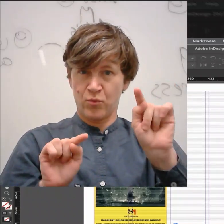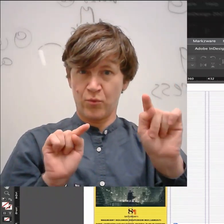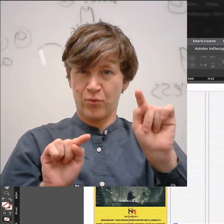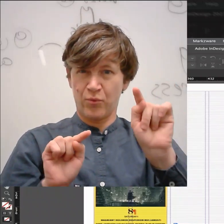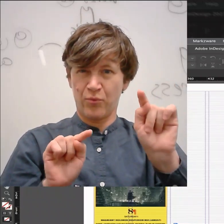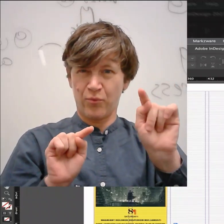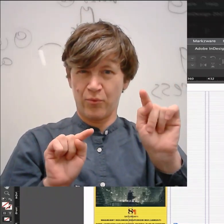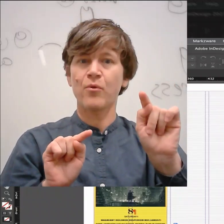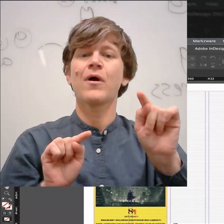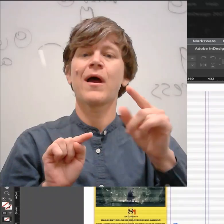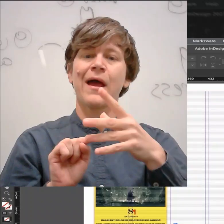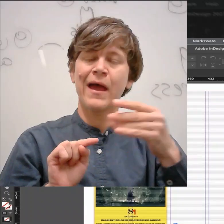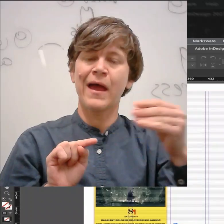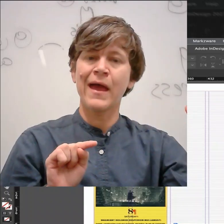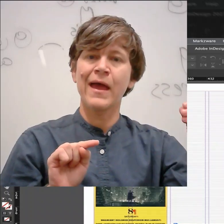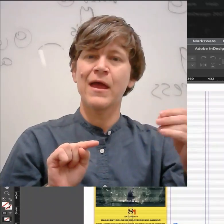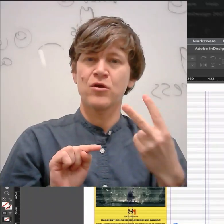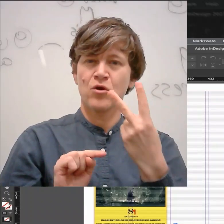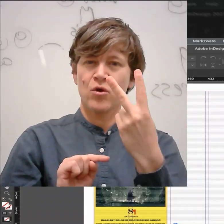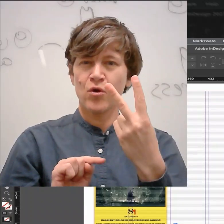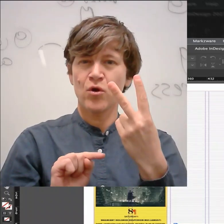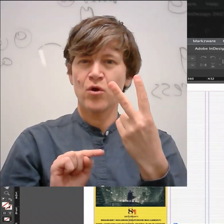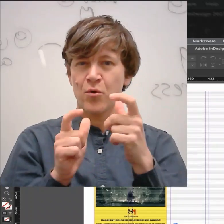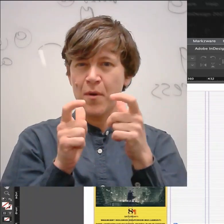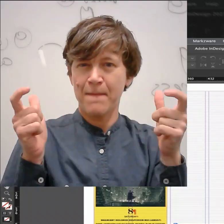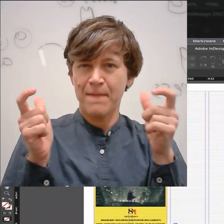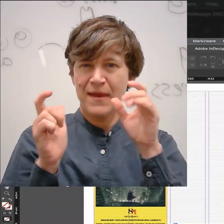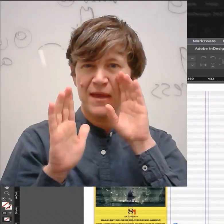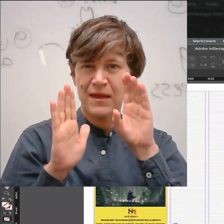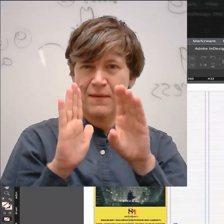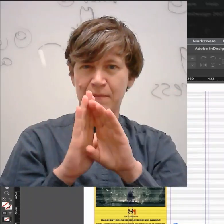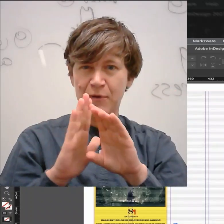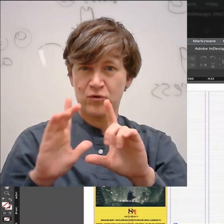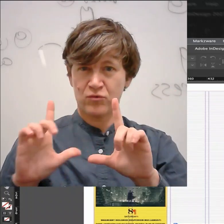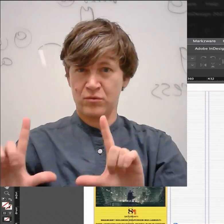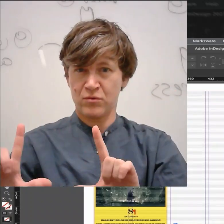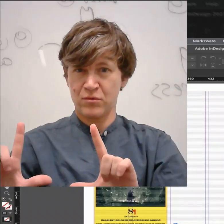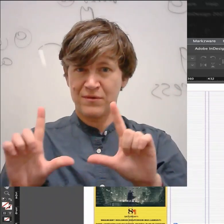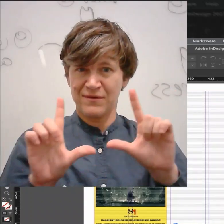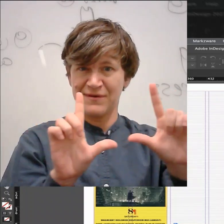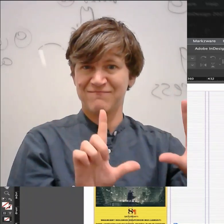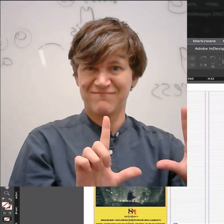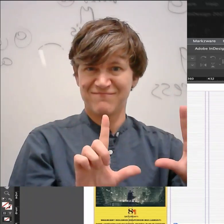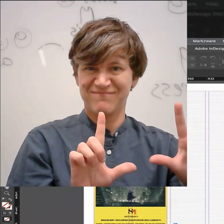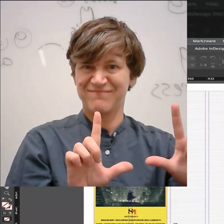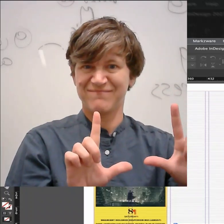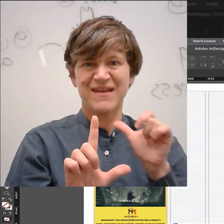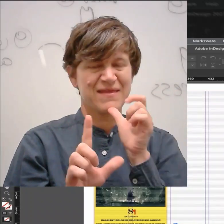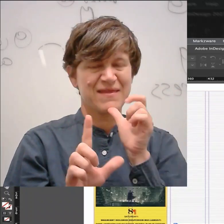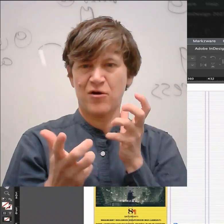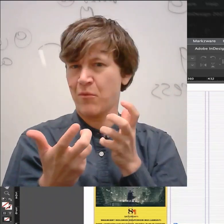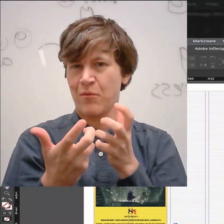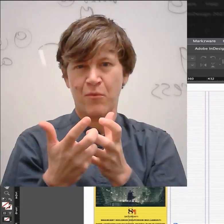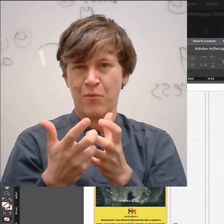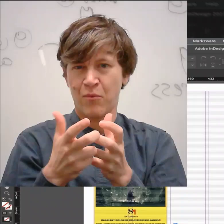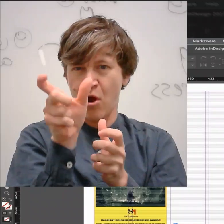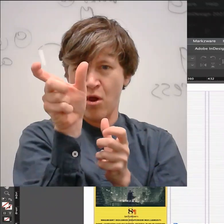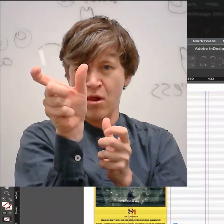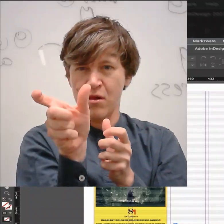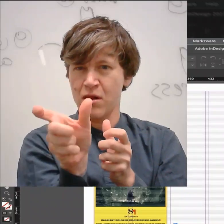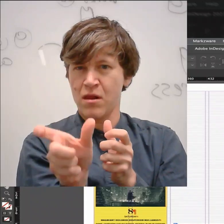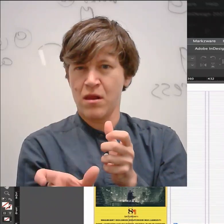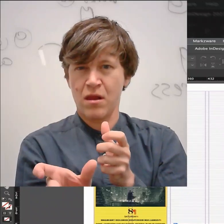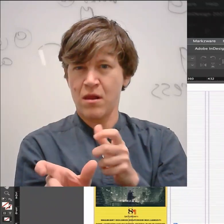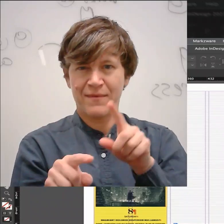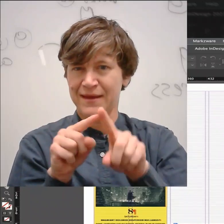these 2-column wide images that wouldn't, because they are 2 columns wide, wouldn't work as